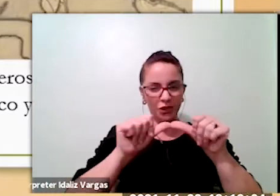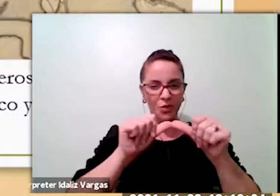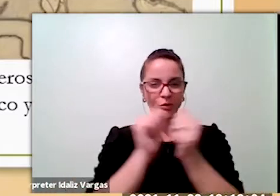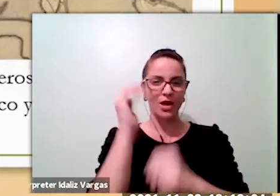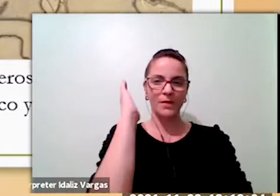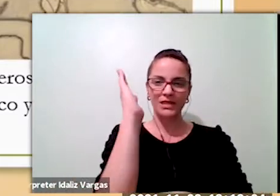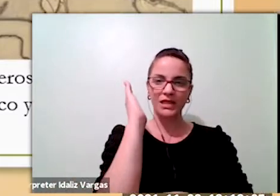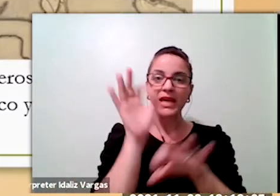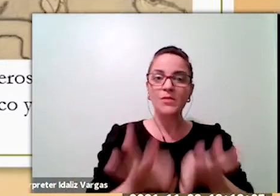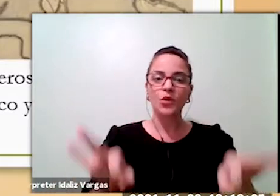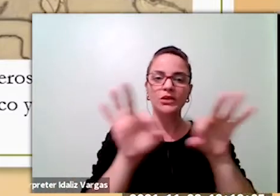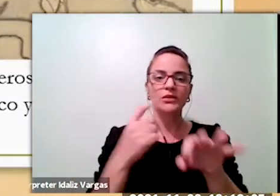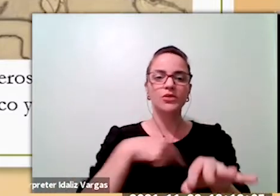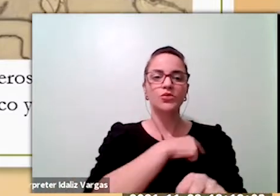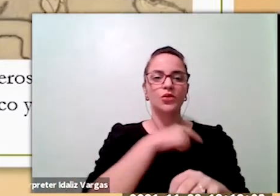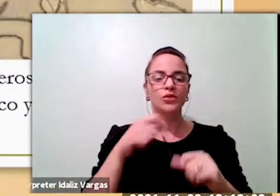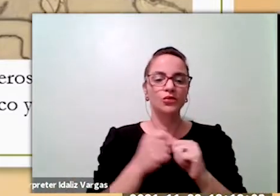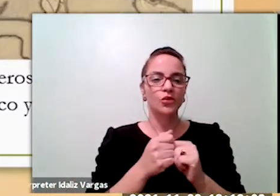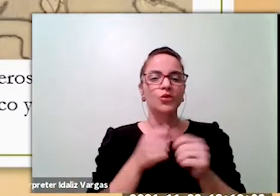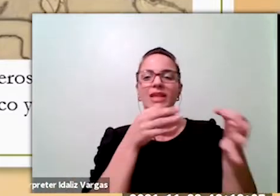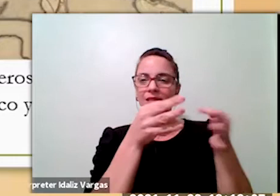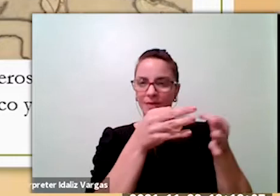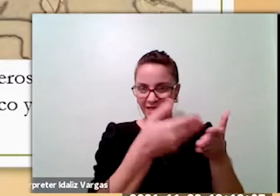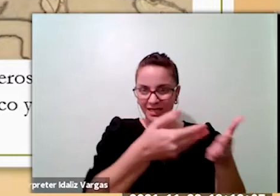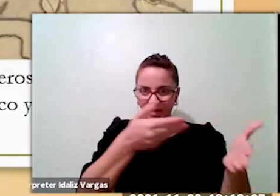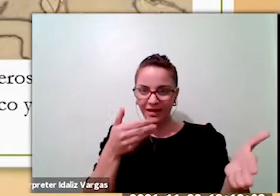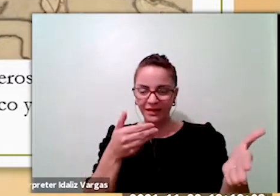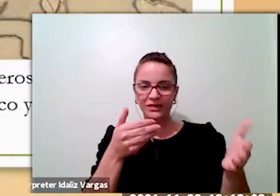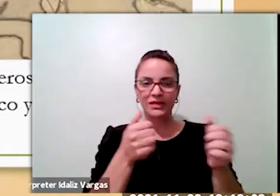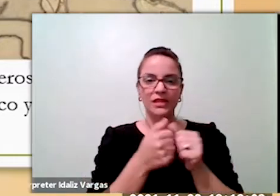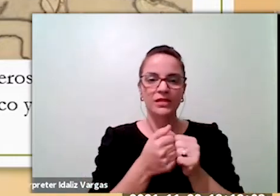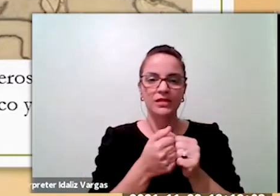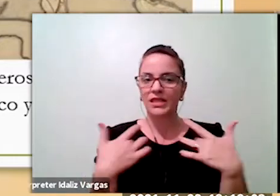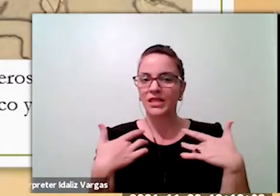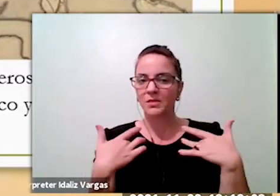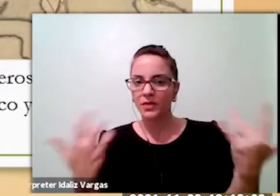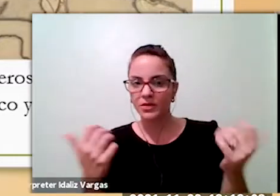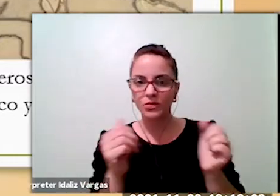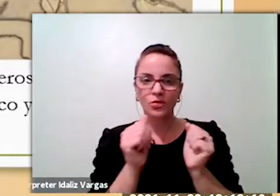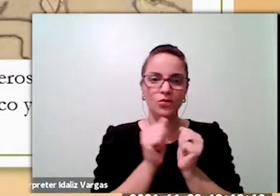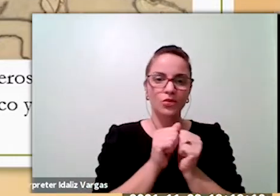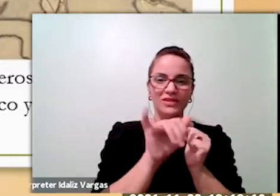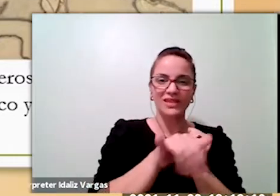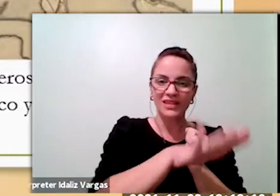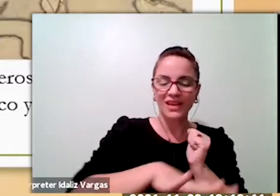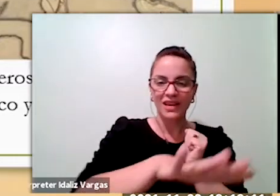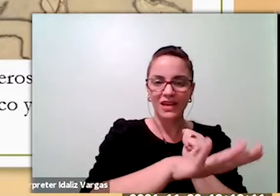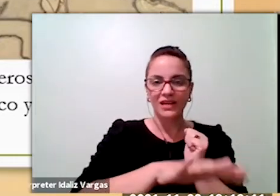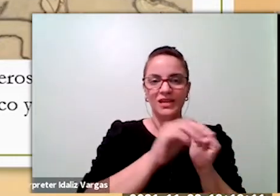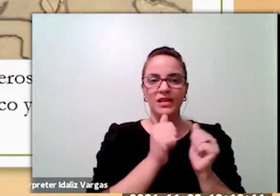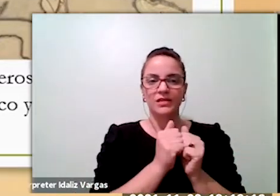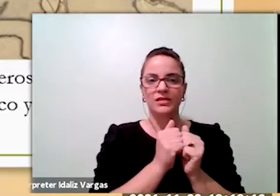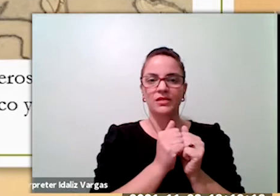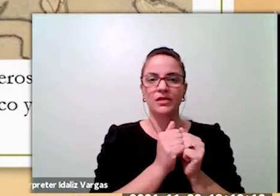moment to discuss in broad strokes, what is the Puerto Rican Historic Preservation Office, its